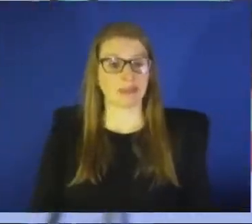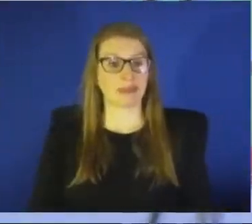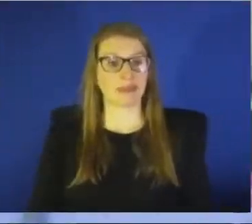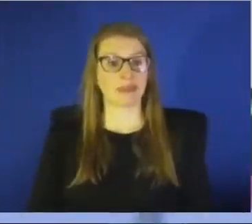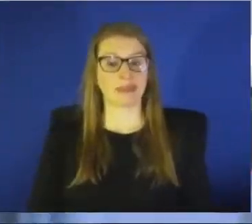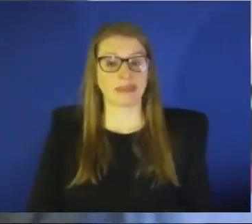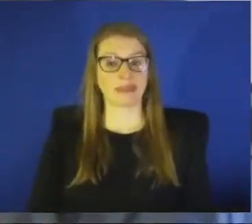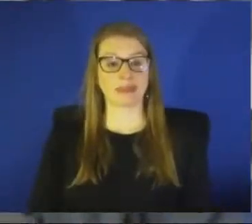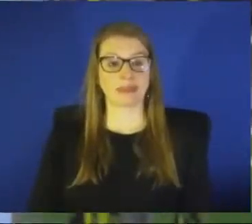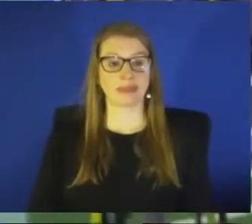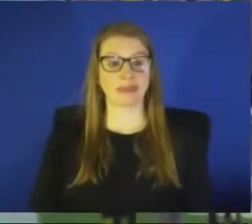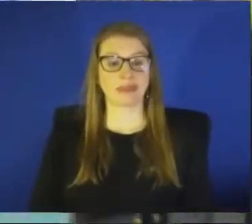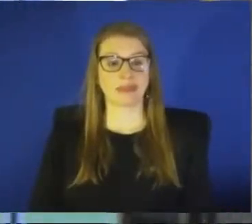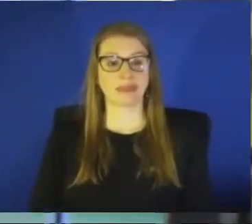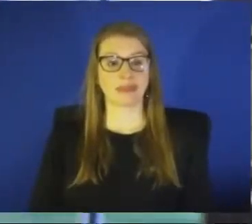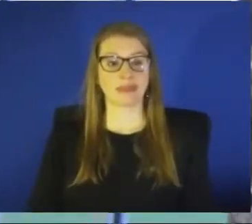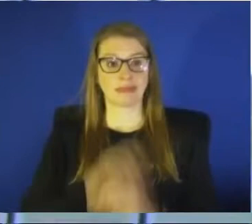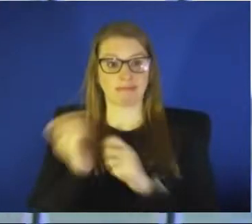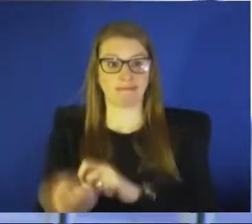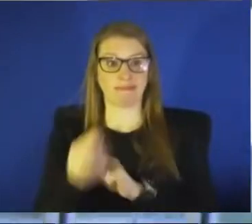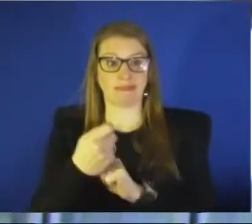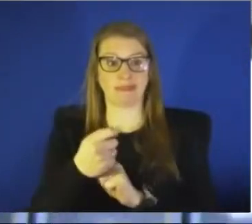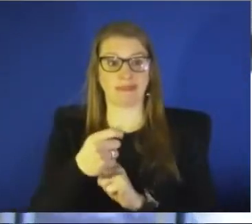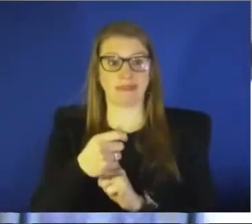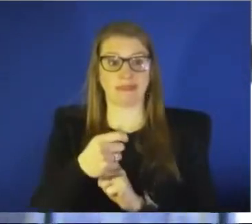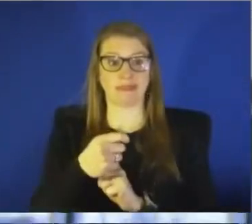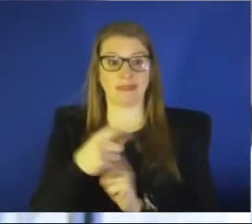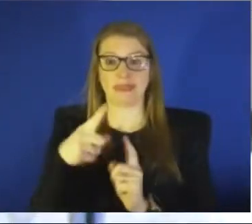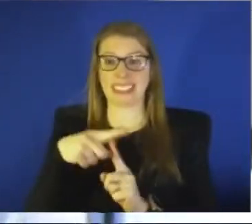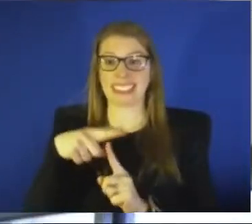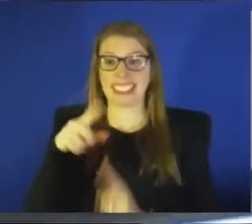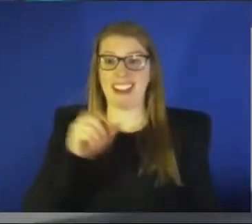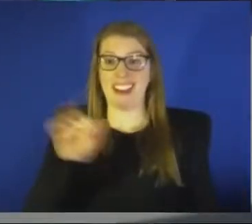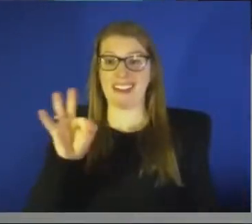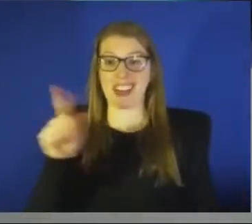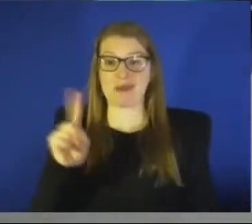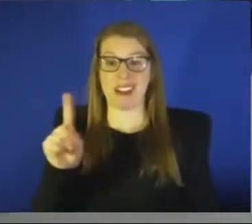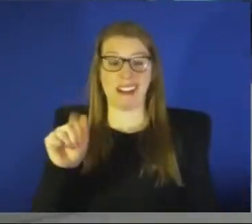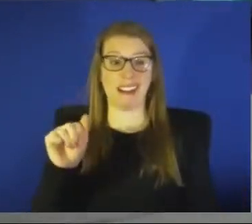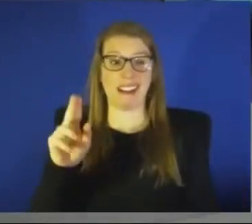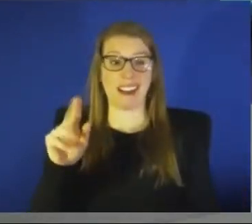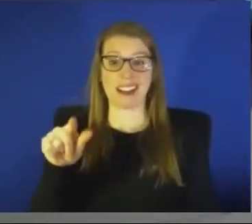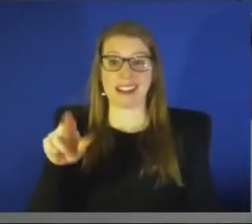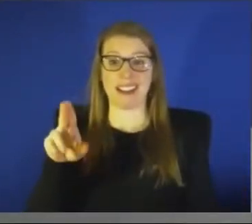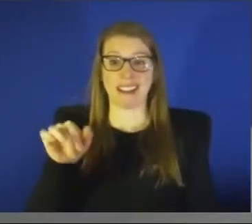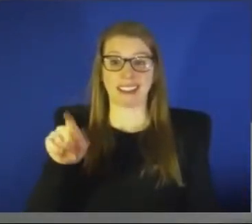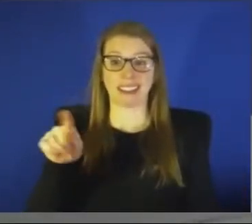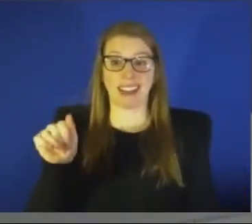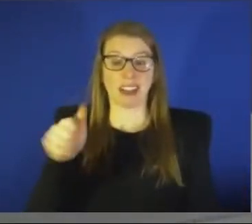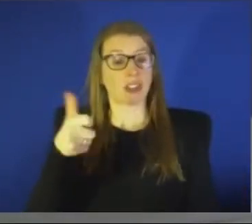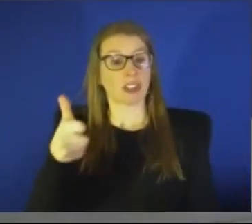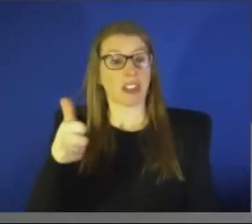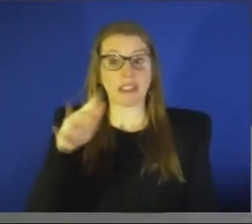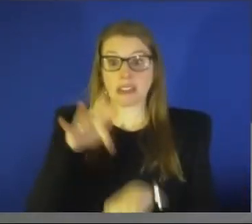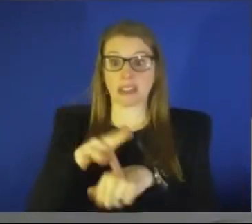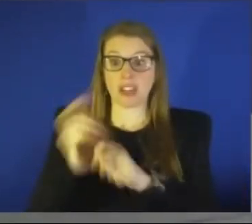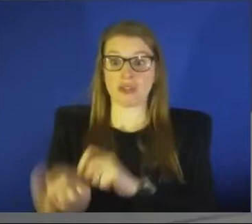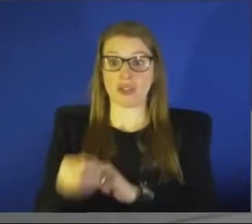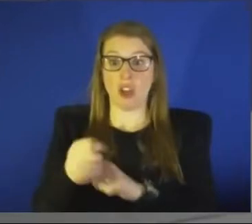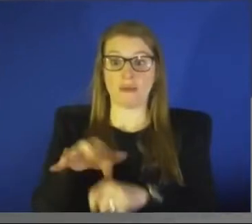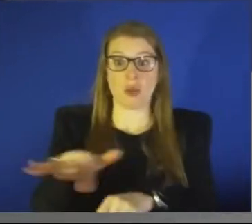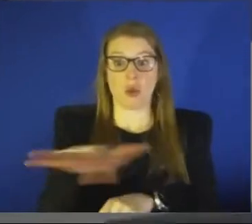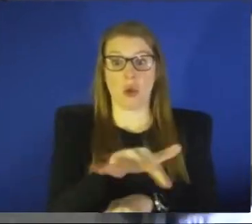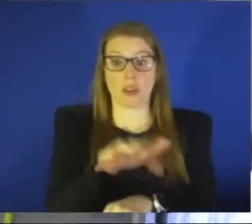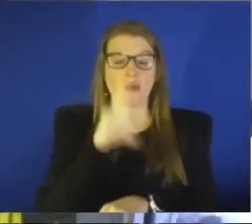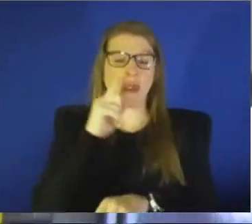off in Augusta. So let's talk a little golf. You say you hit the golf course a few times a year when you can, just for fun. Yeah.